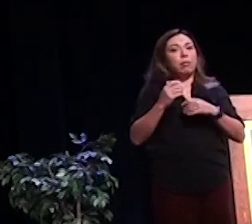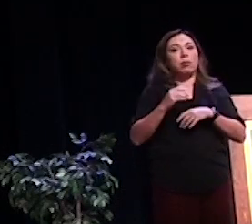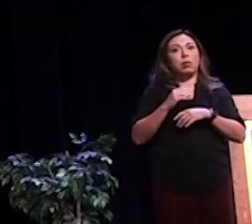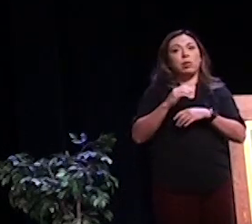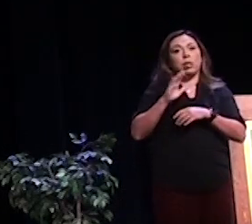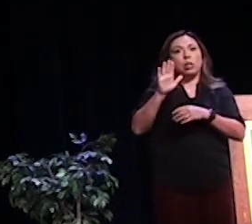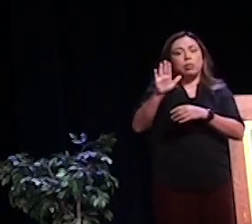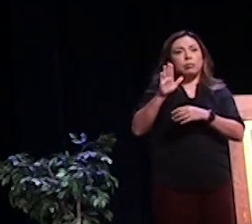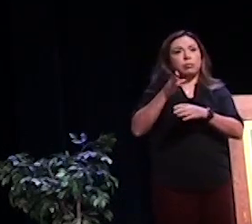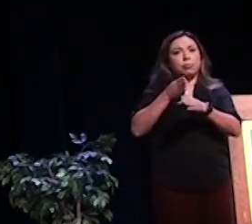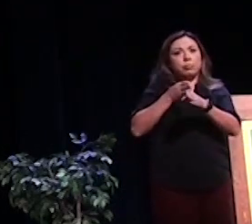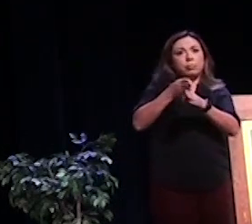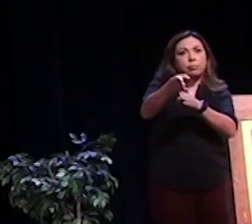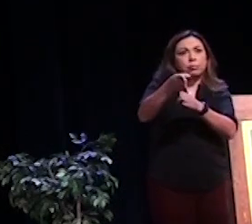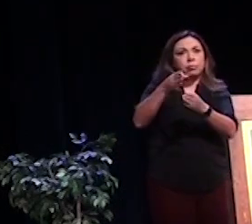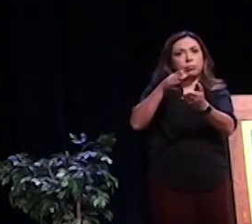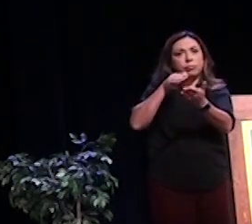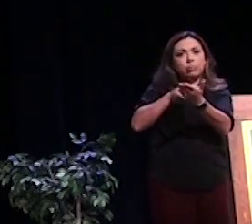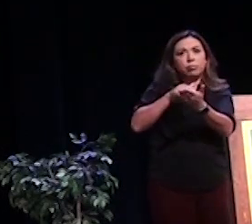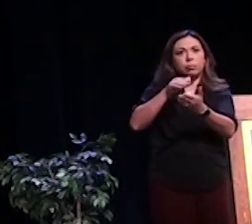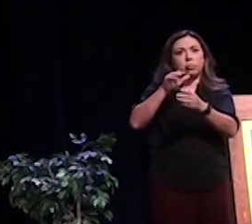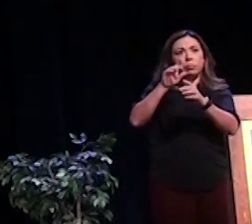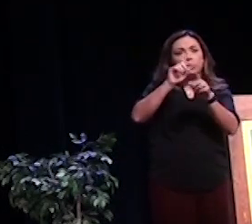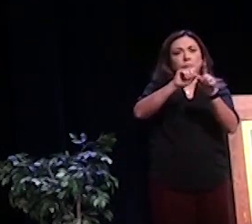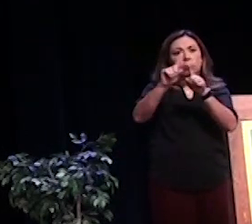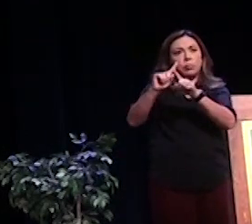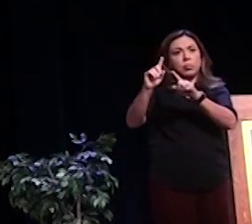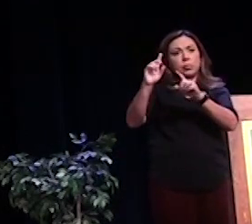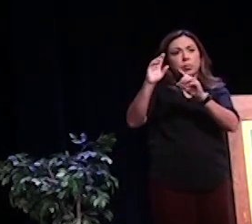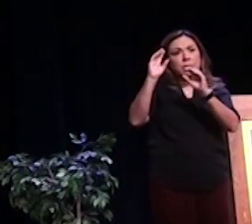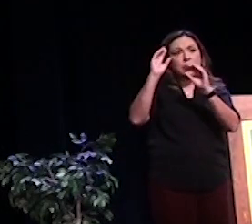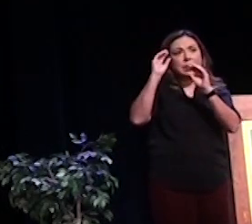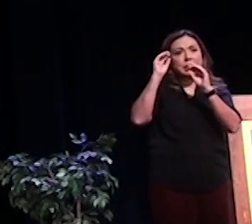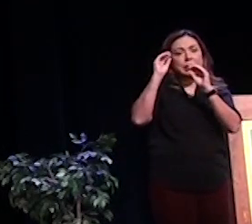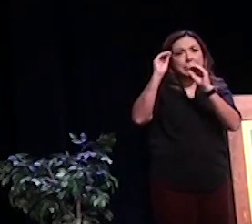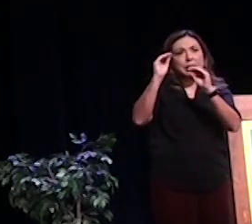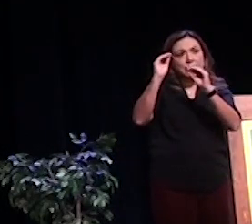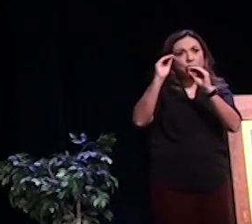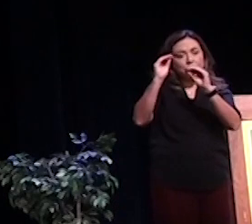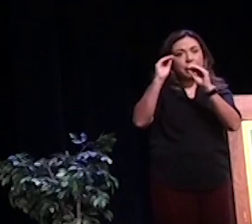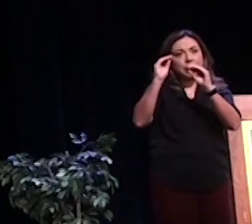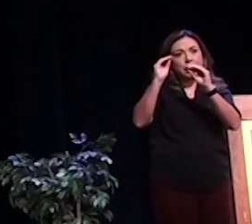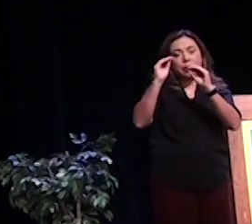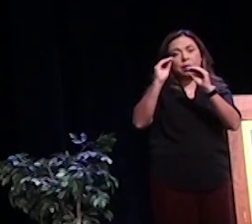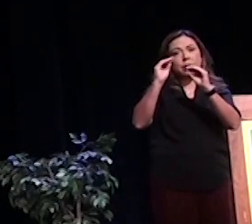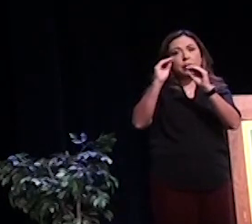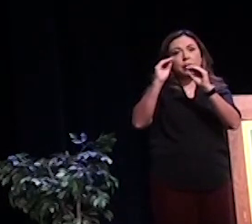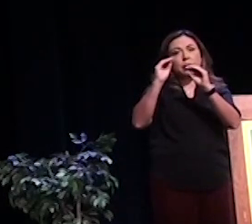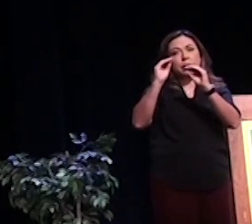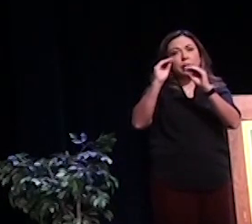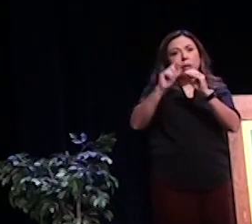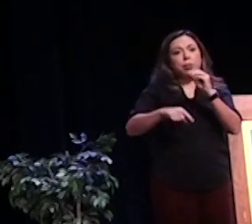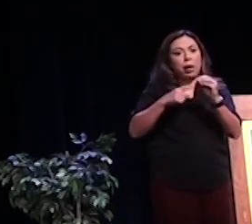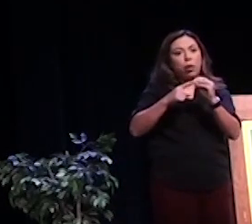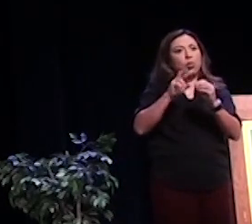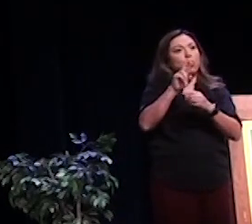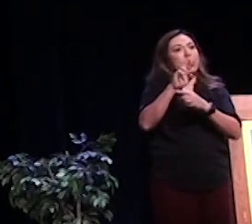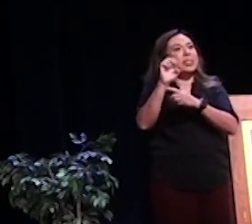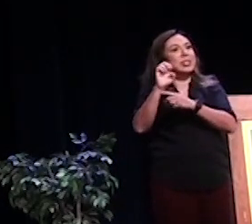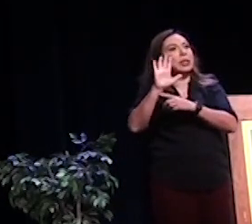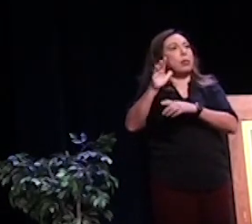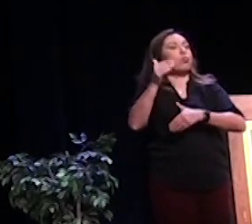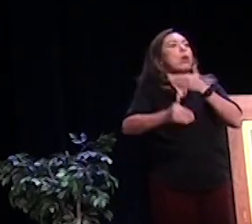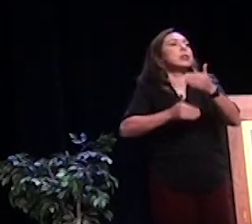the field that are teaching minority and women developers about the real estate development